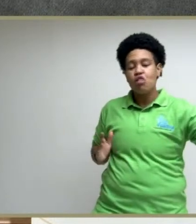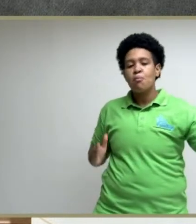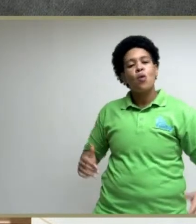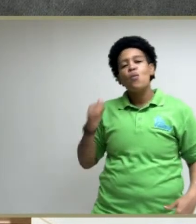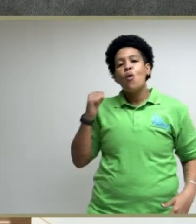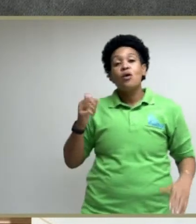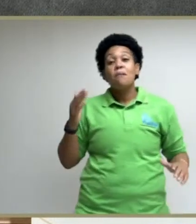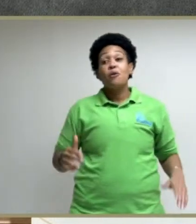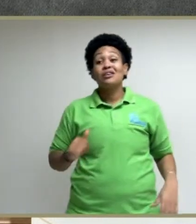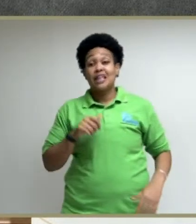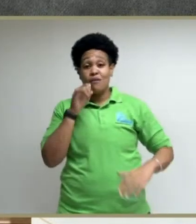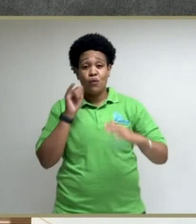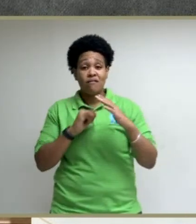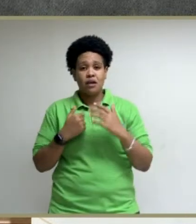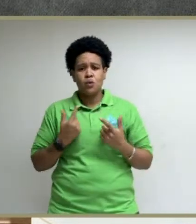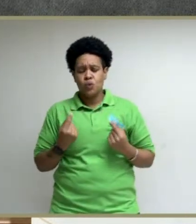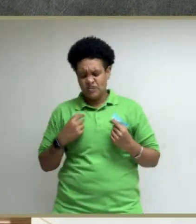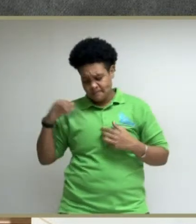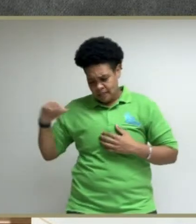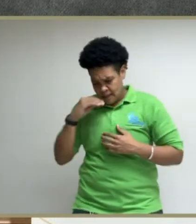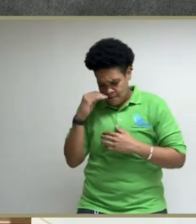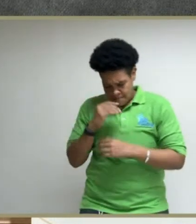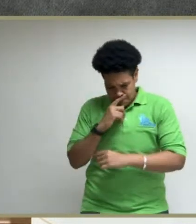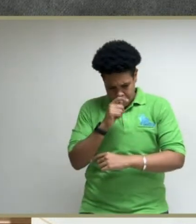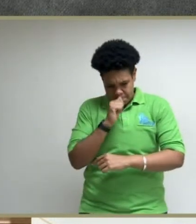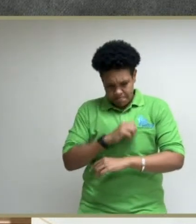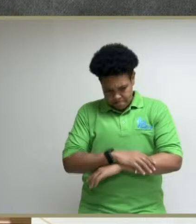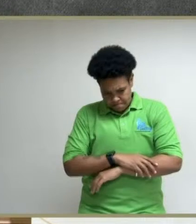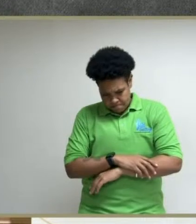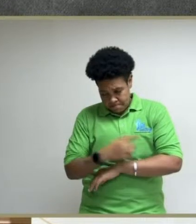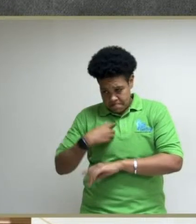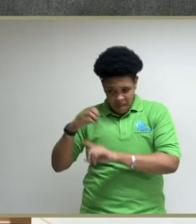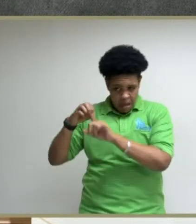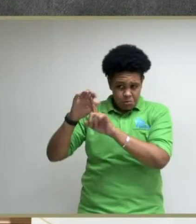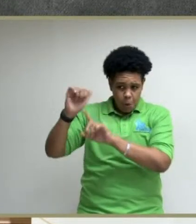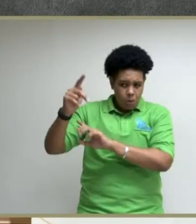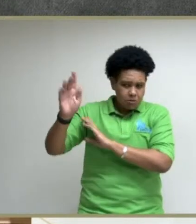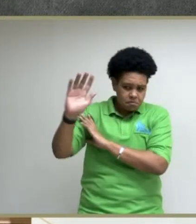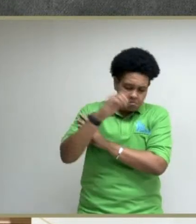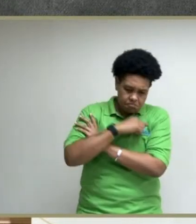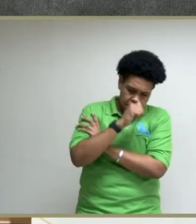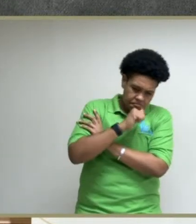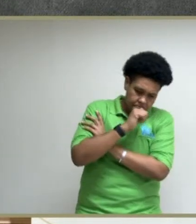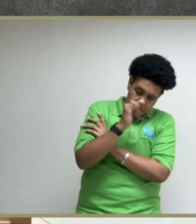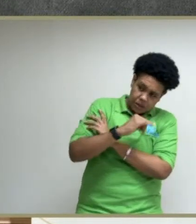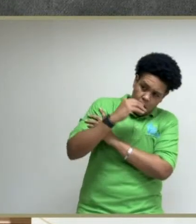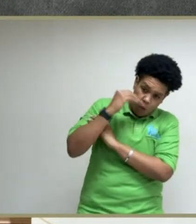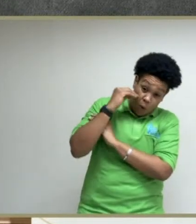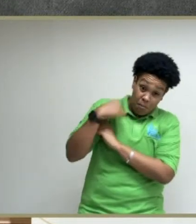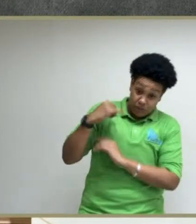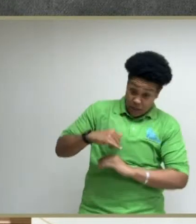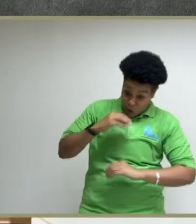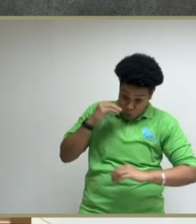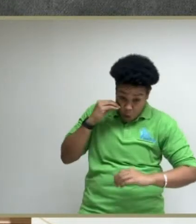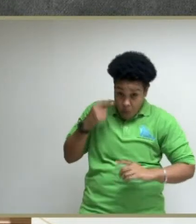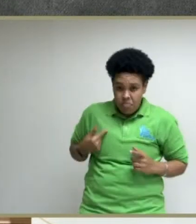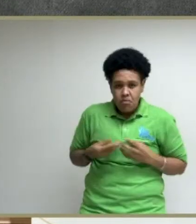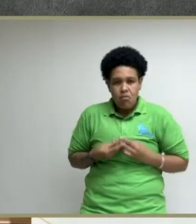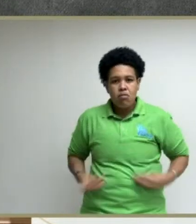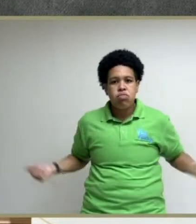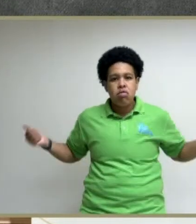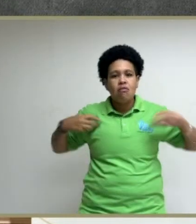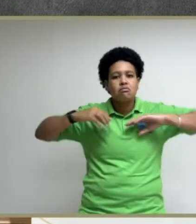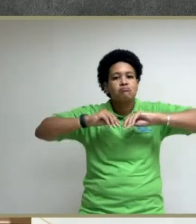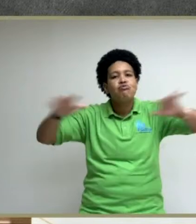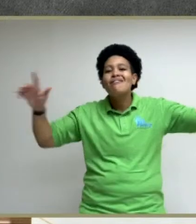infected is staying at home, they're not exposing others, and therefore the infection will die out. That is what we want.